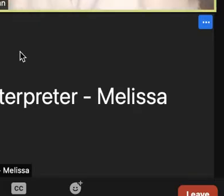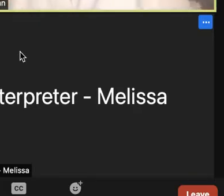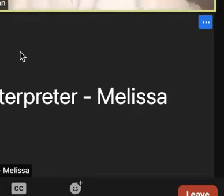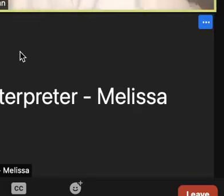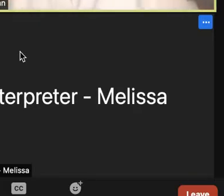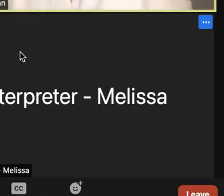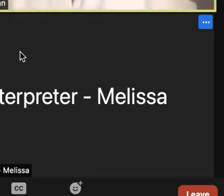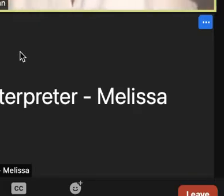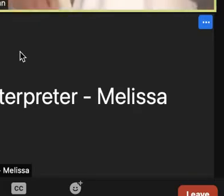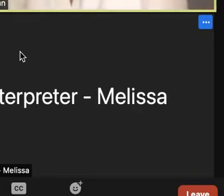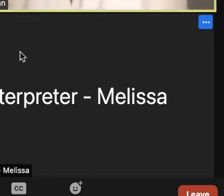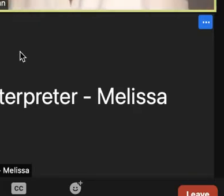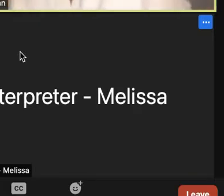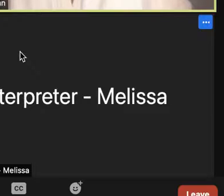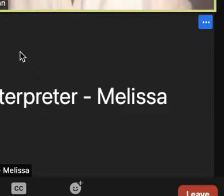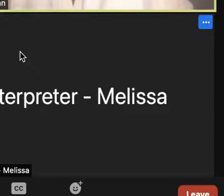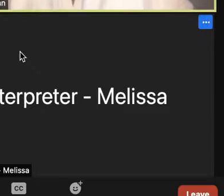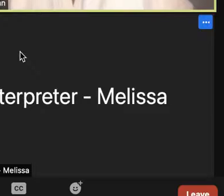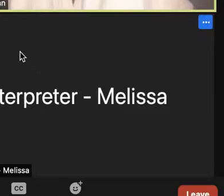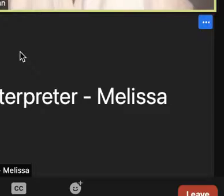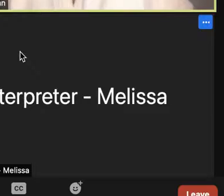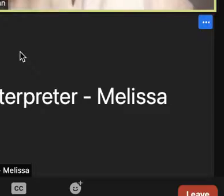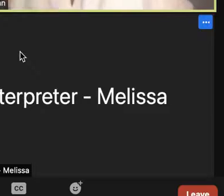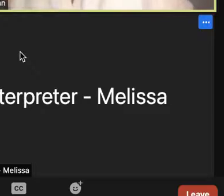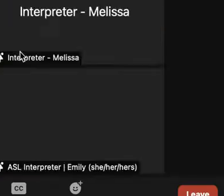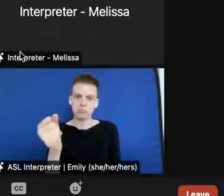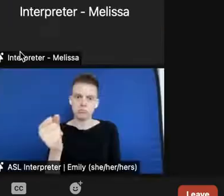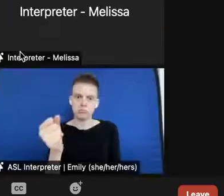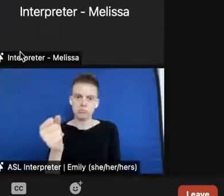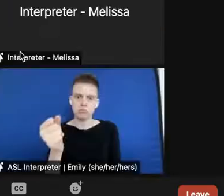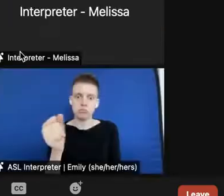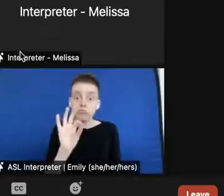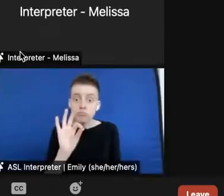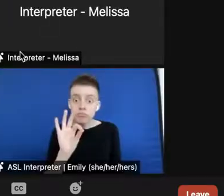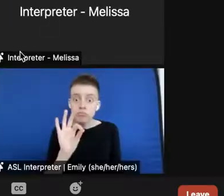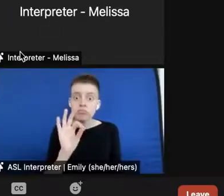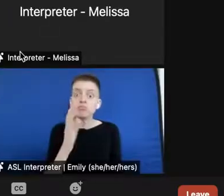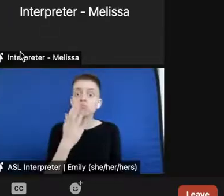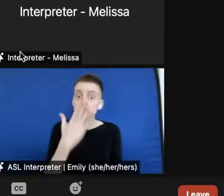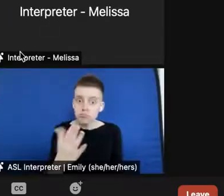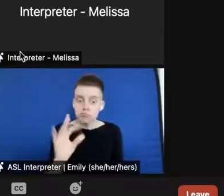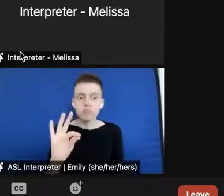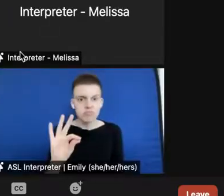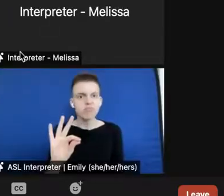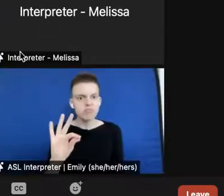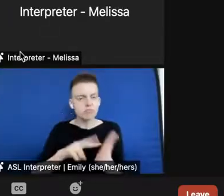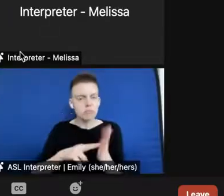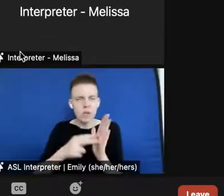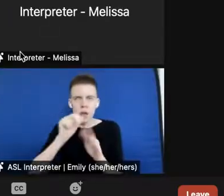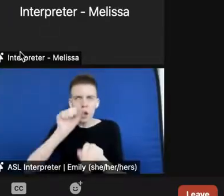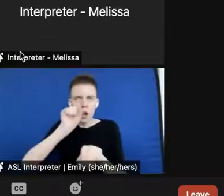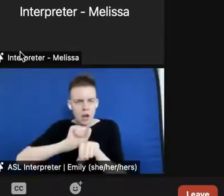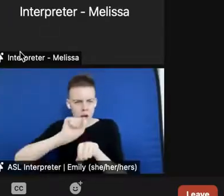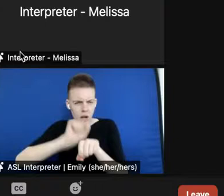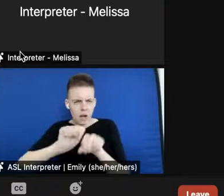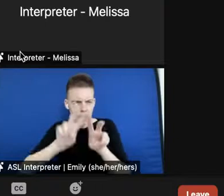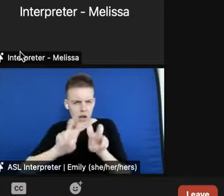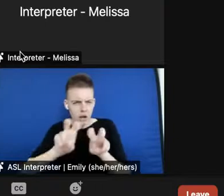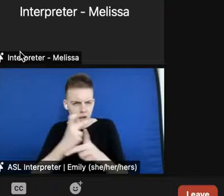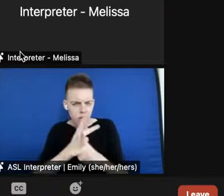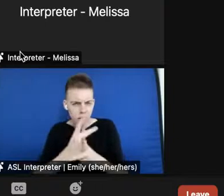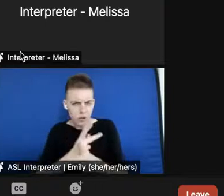That's pretty cool because then there's not as much energy being expended trying to figure out what they are. The 2D image inventory can also